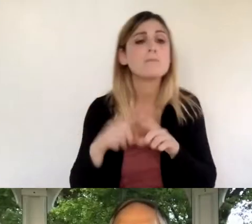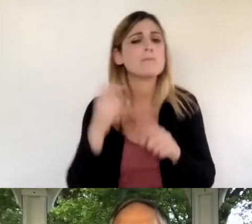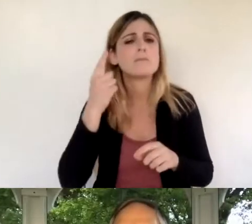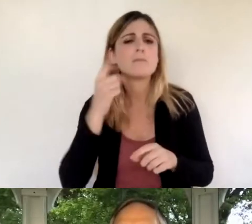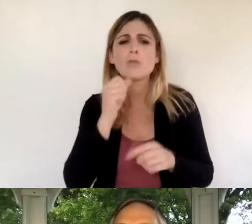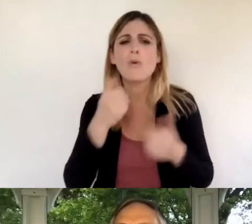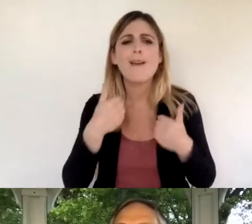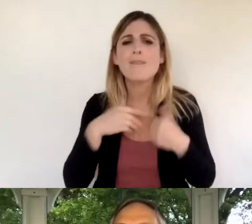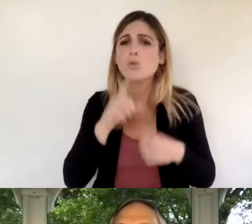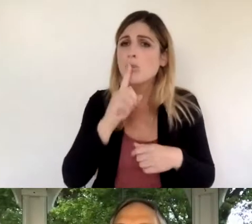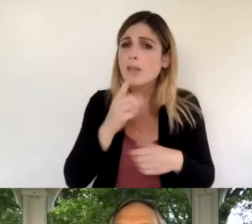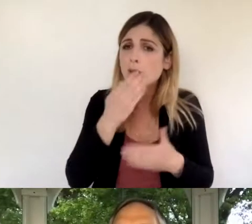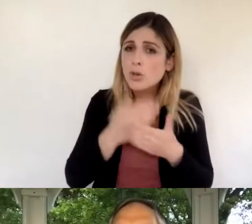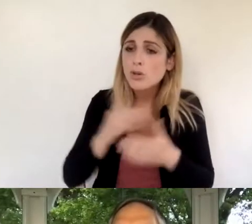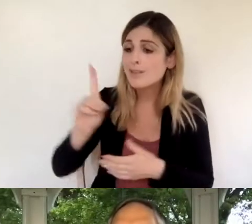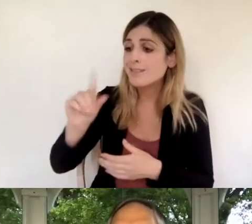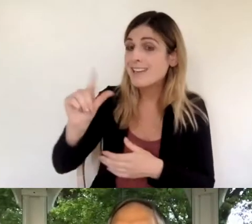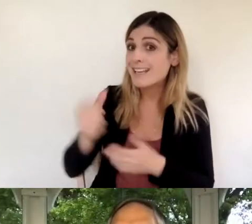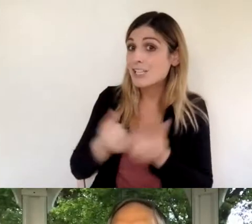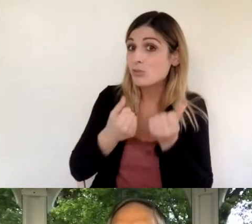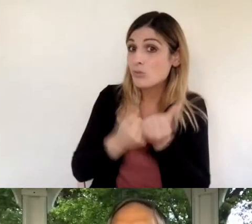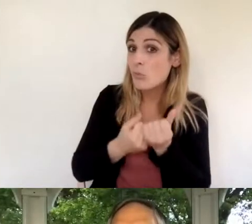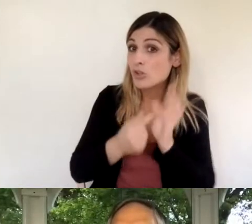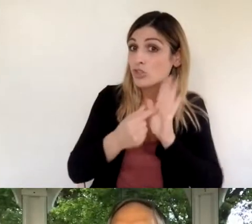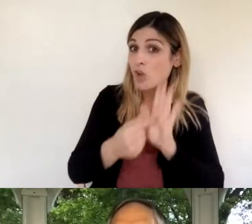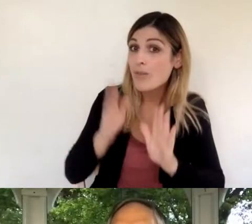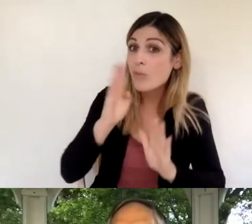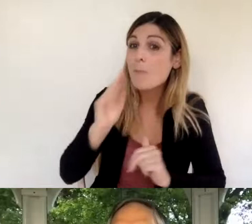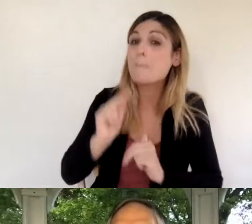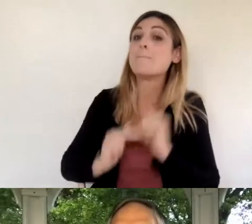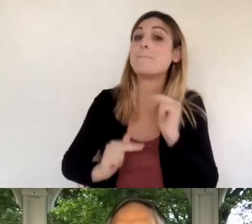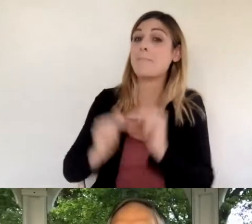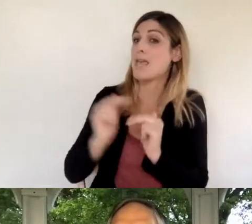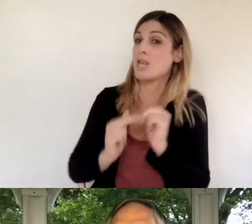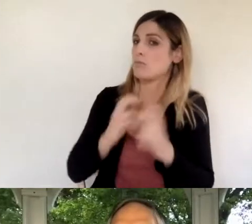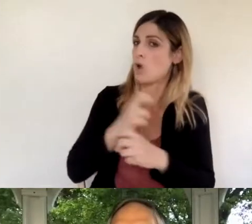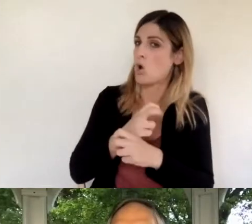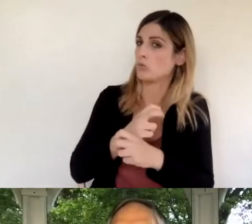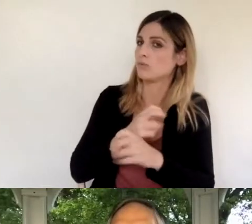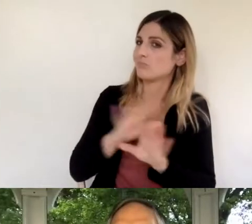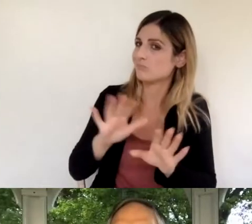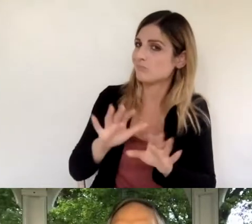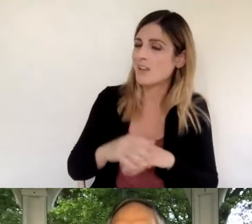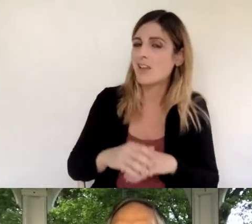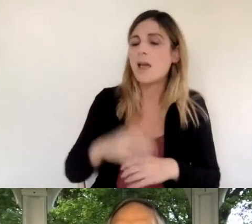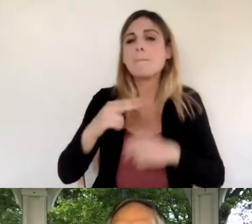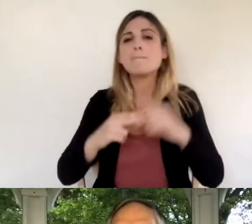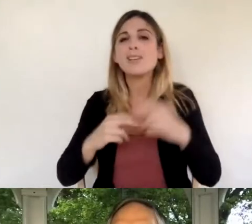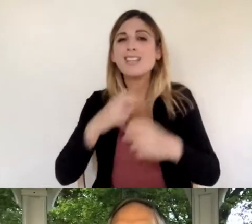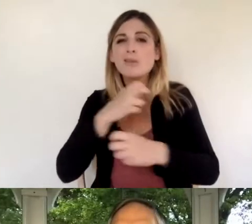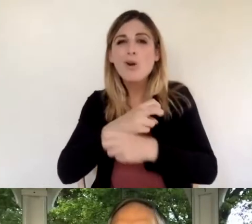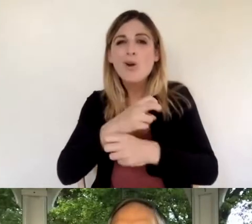things will actually build bones in people who have had some bone loss. When it comes to building bones, if you've had some